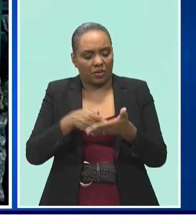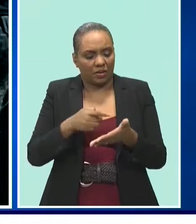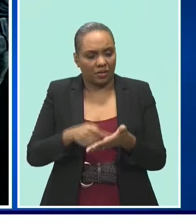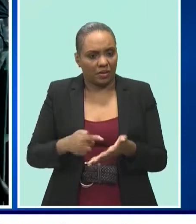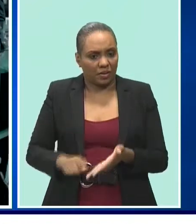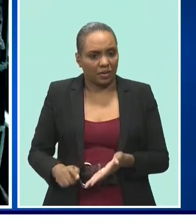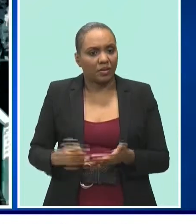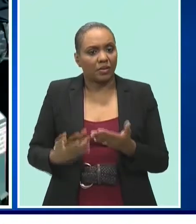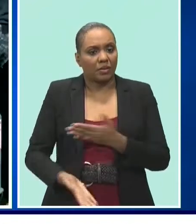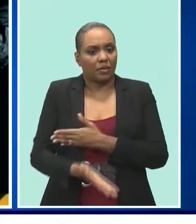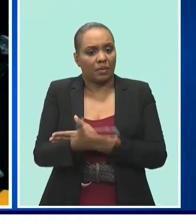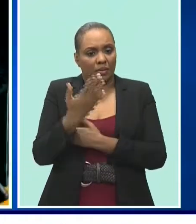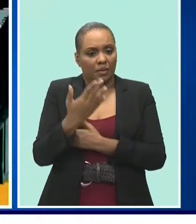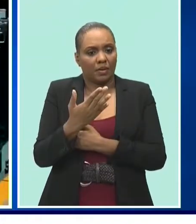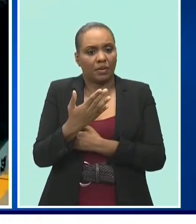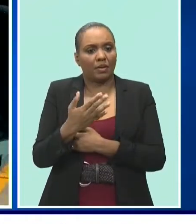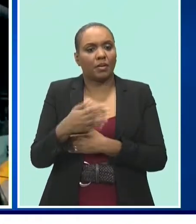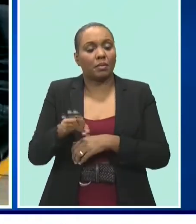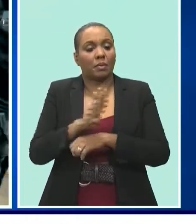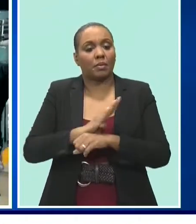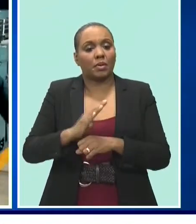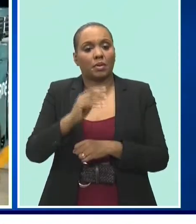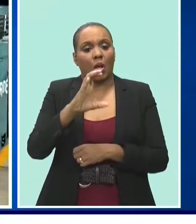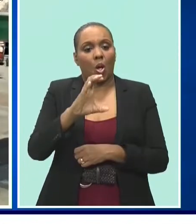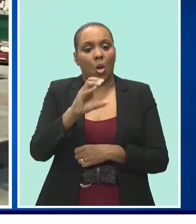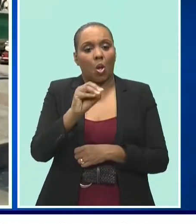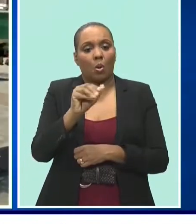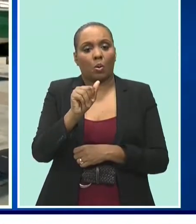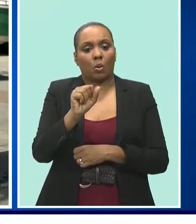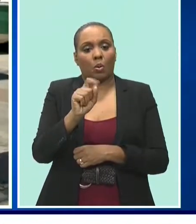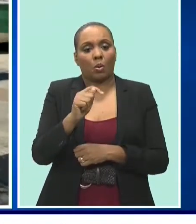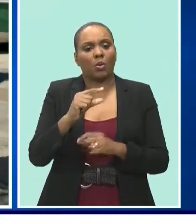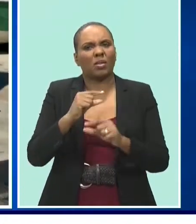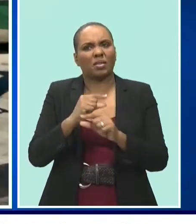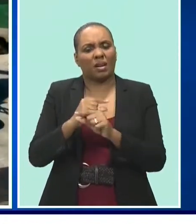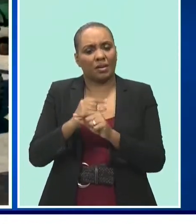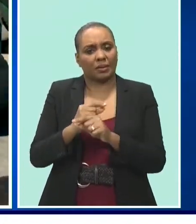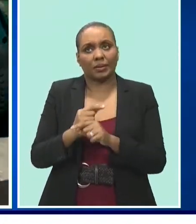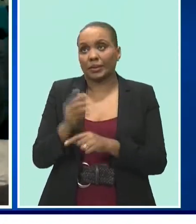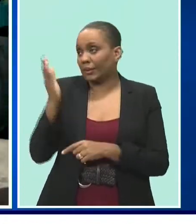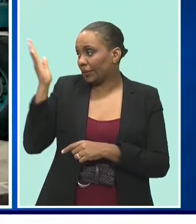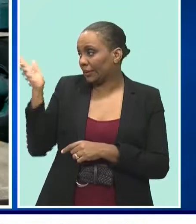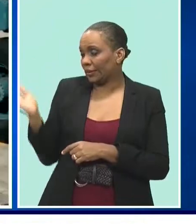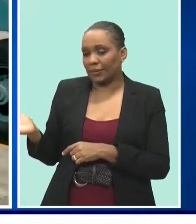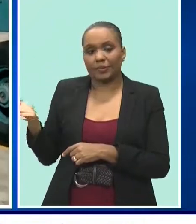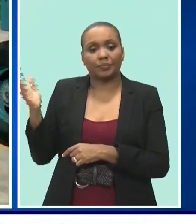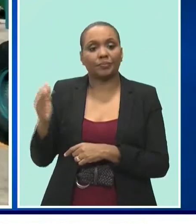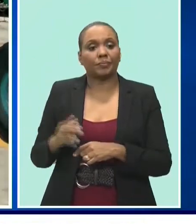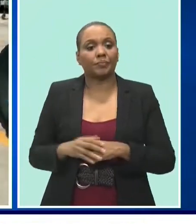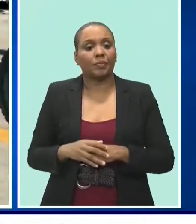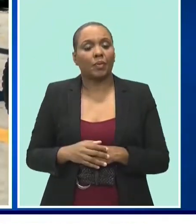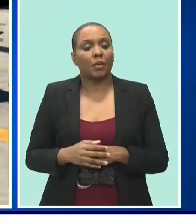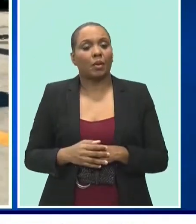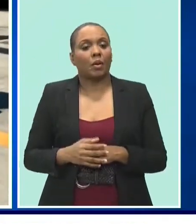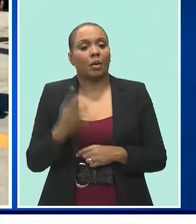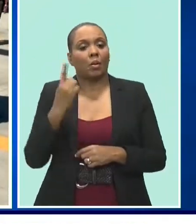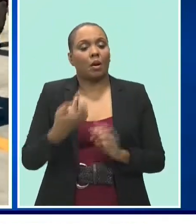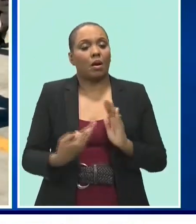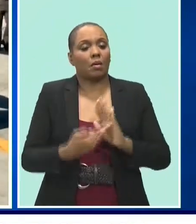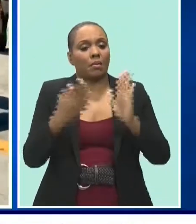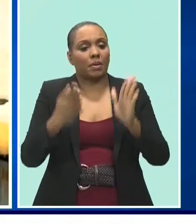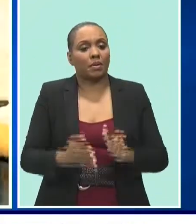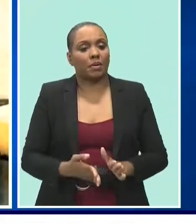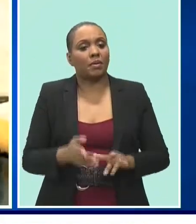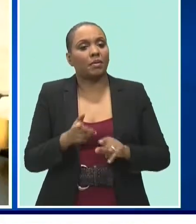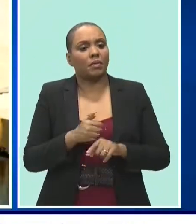missions this morning at the Barbados Coast Guard's HMBS Pelican Base. Marlon Ford of the Caribbean Institute of Meteorology